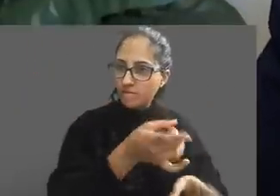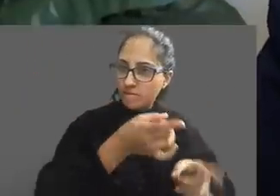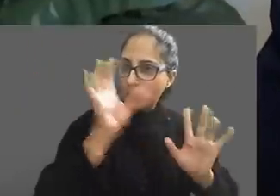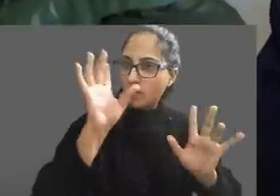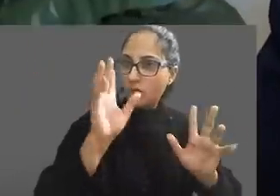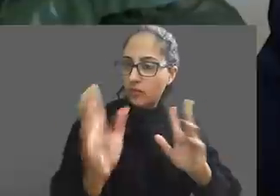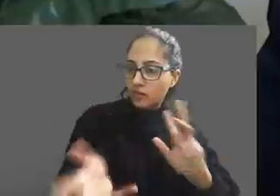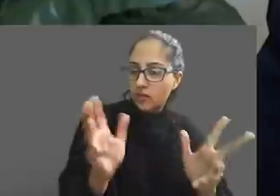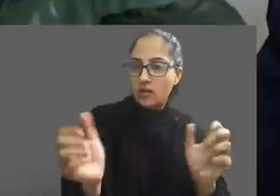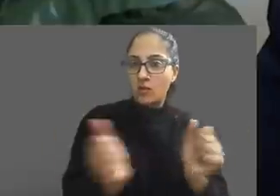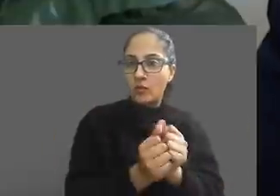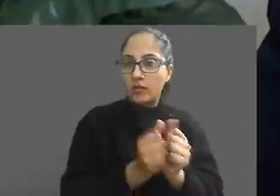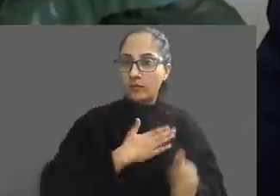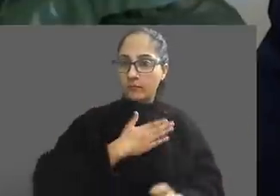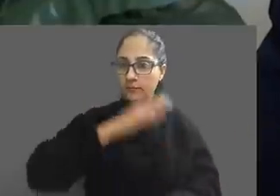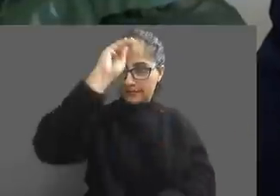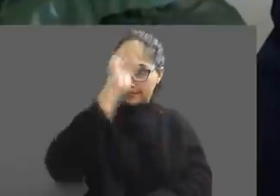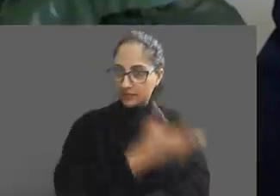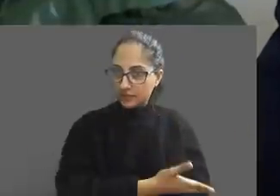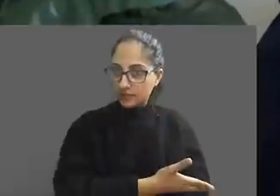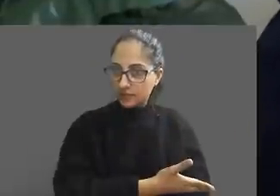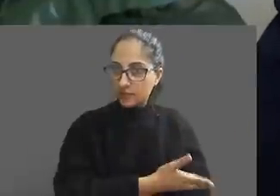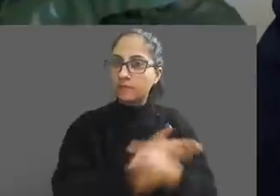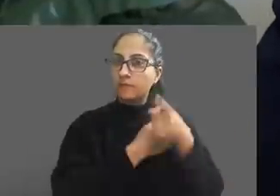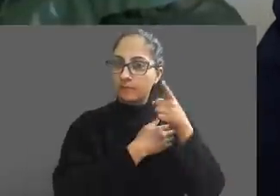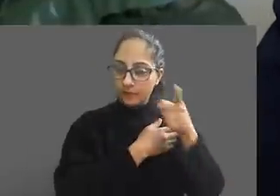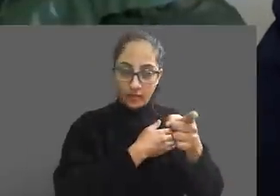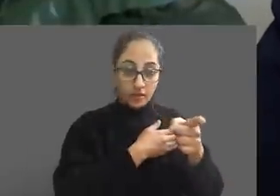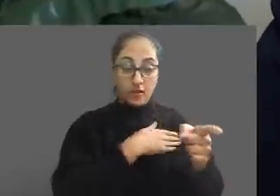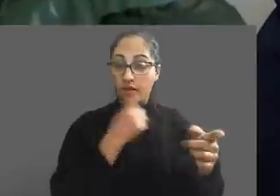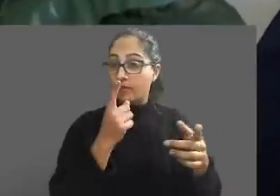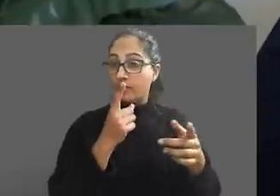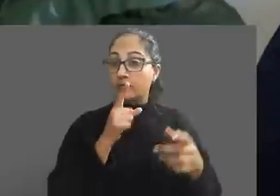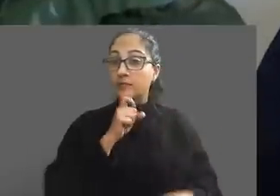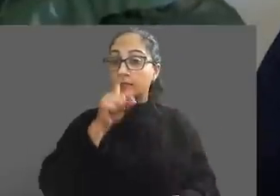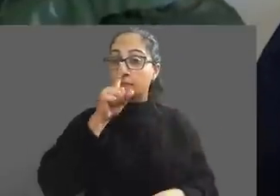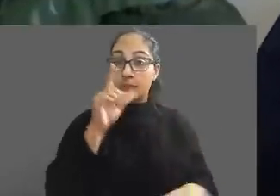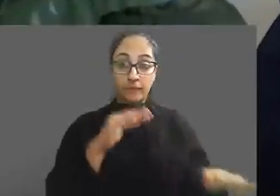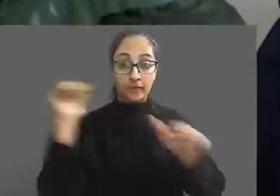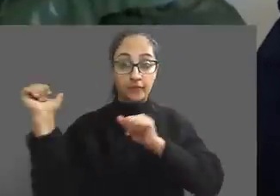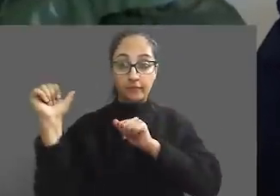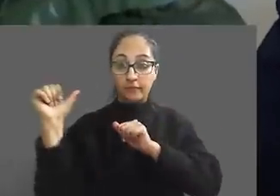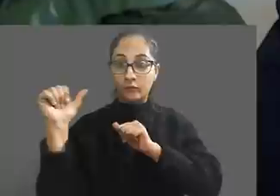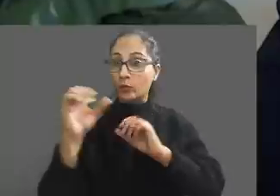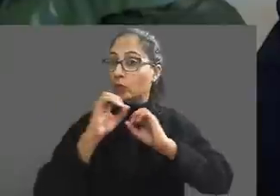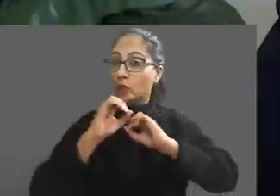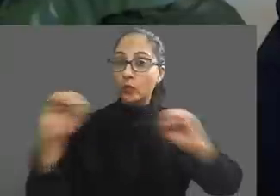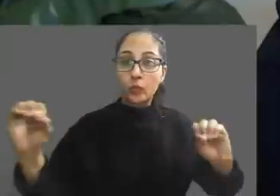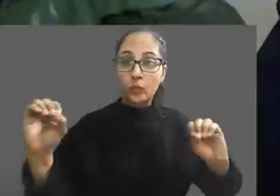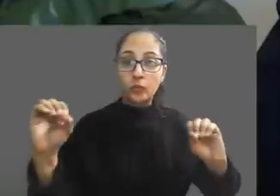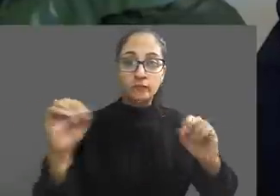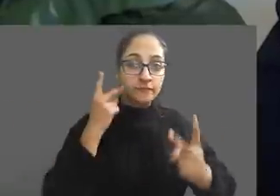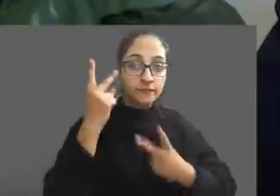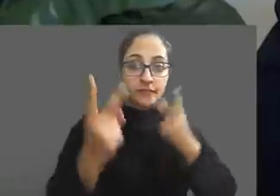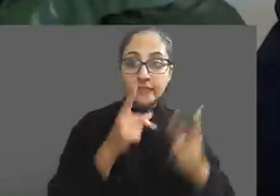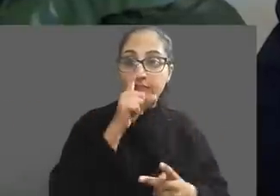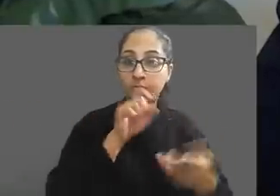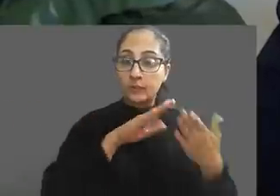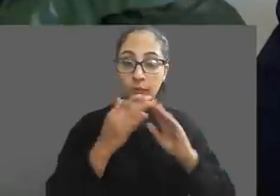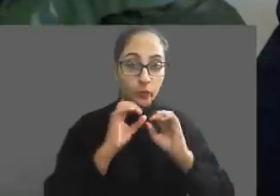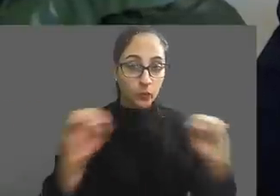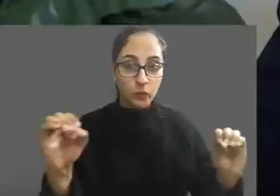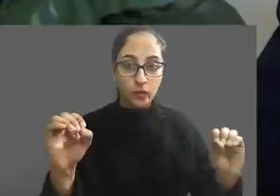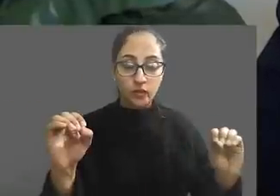was furious and said, "Ismail, I know how badly you treated my son Aga Ali Shah in